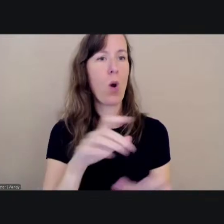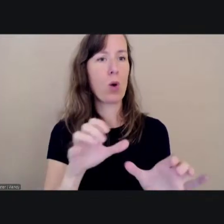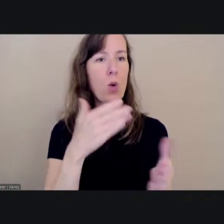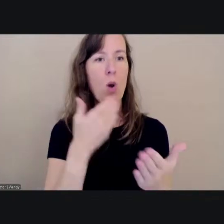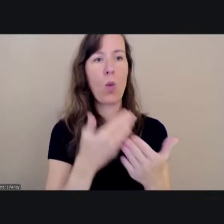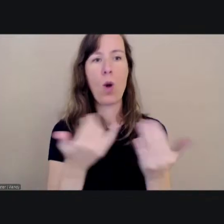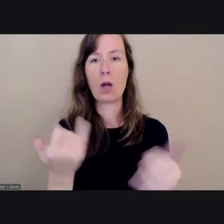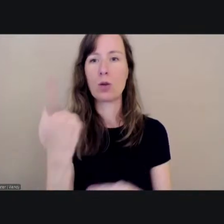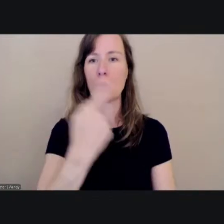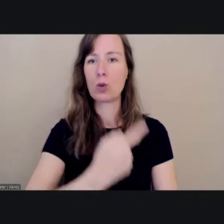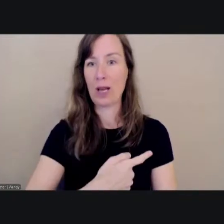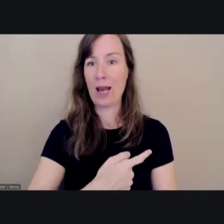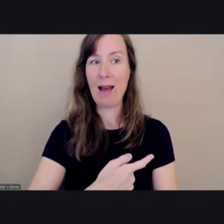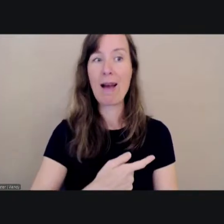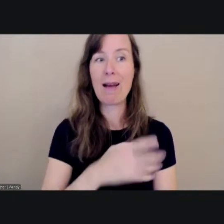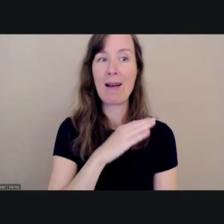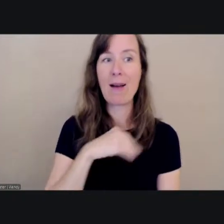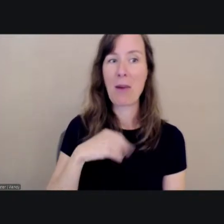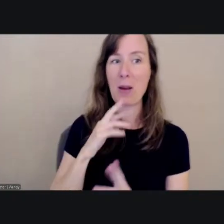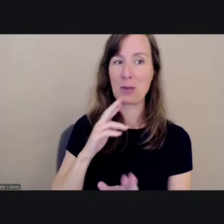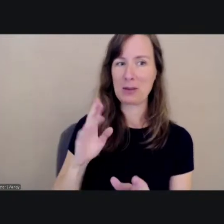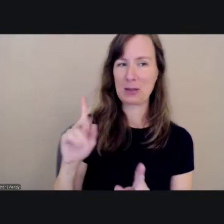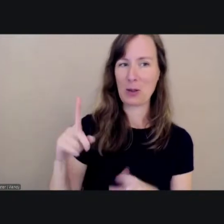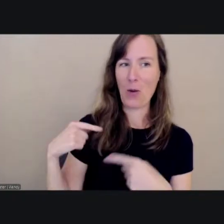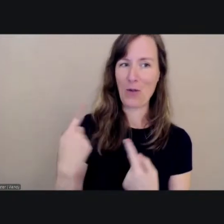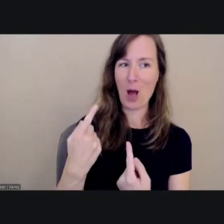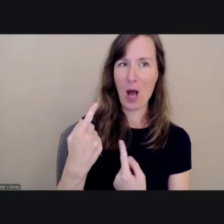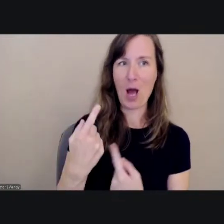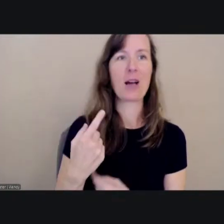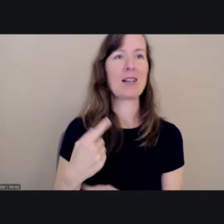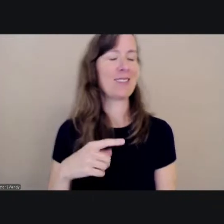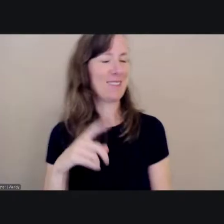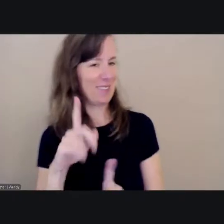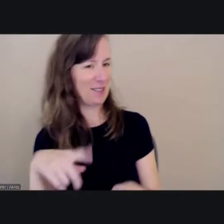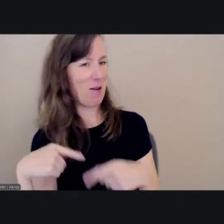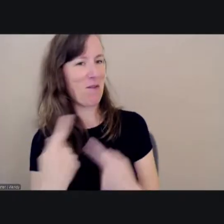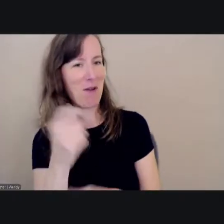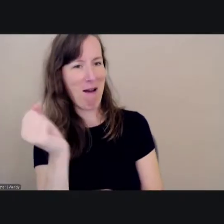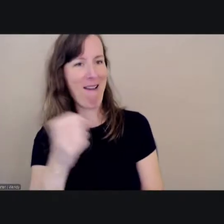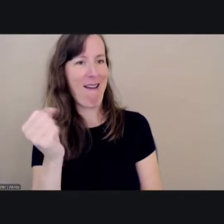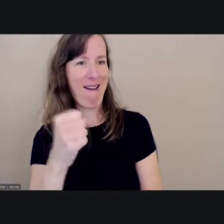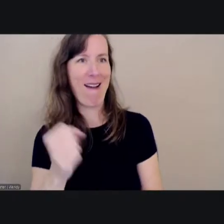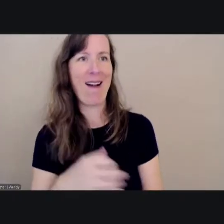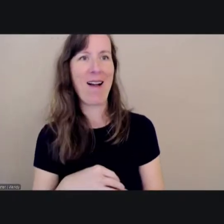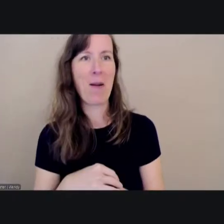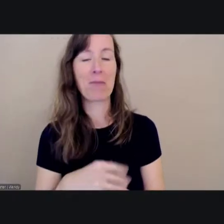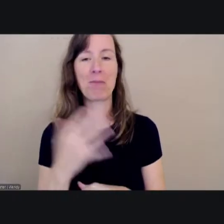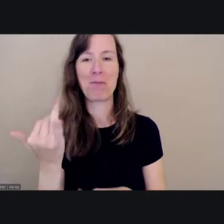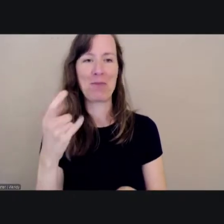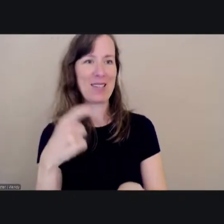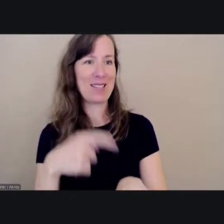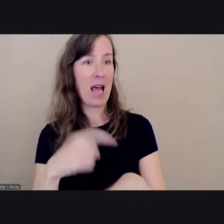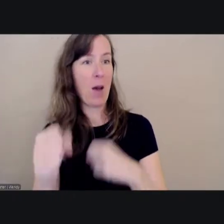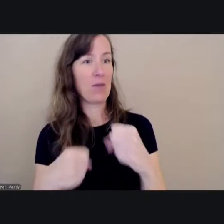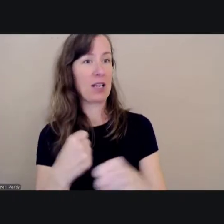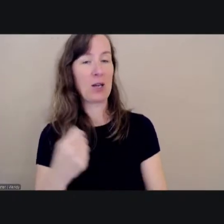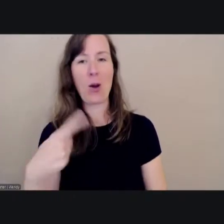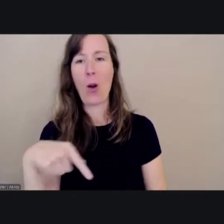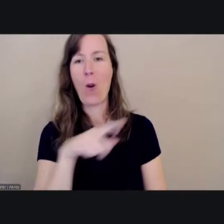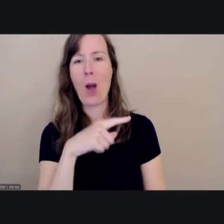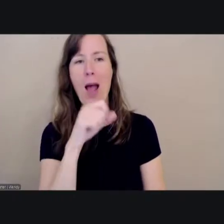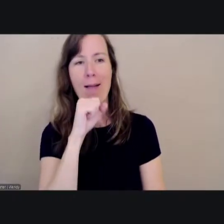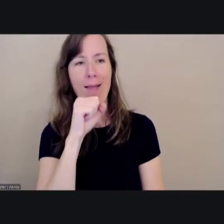It breaks So far, I hear that. Well, it's the time of the year that we all love, of course, it's budget